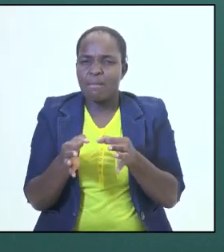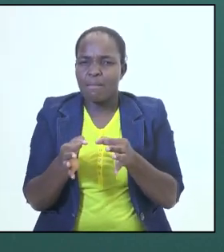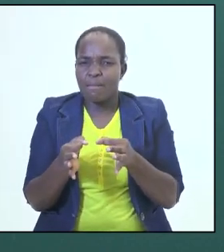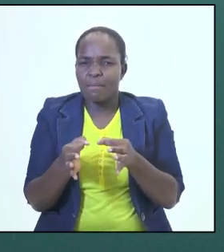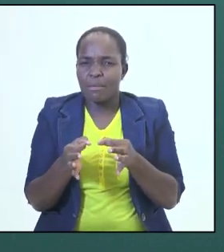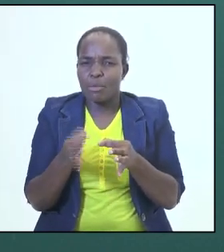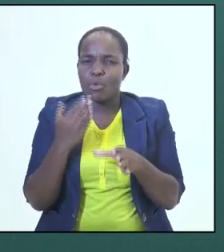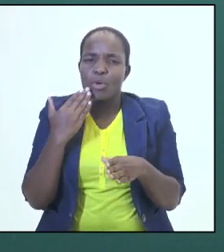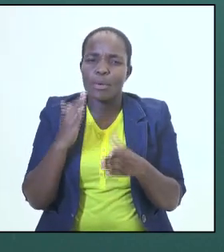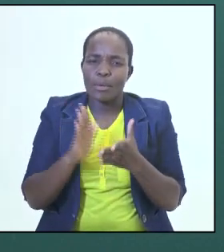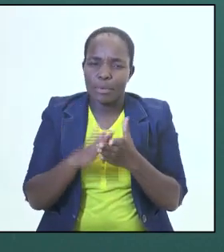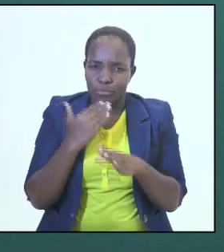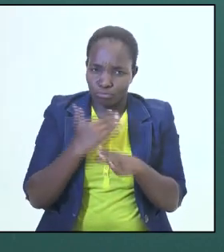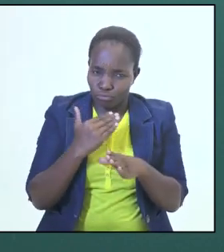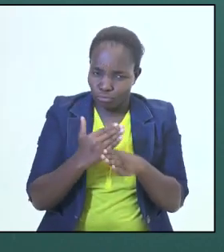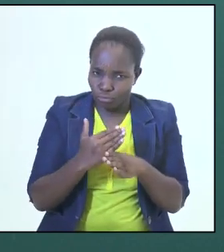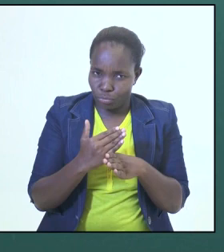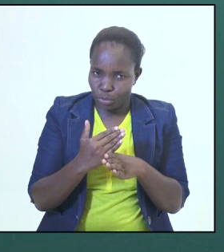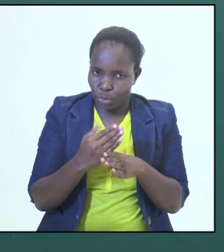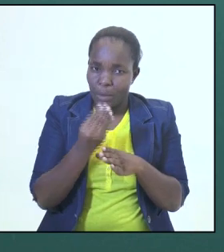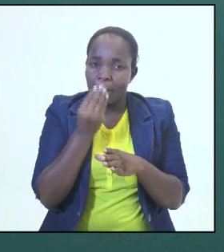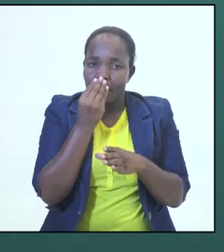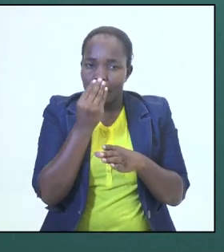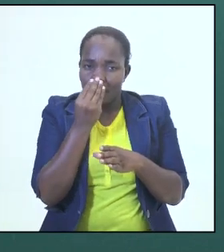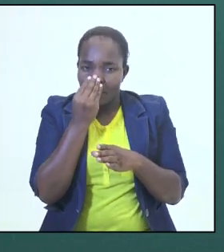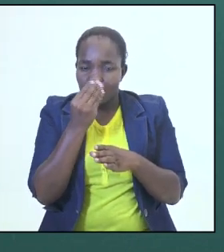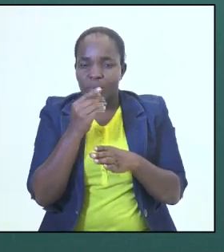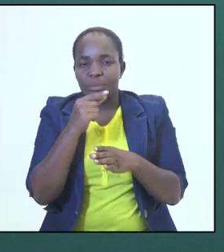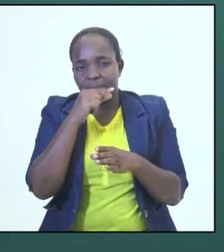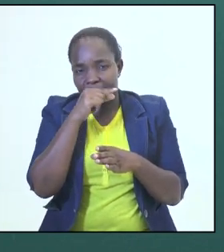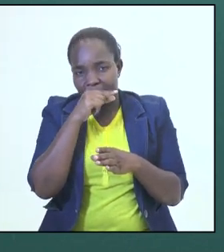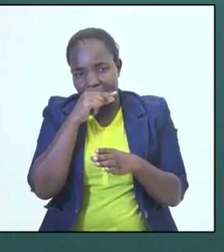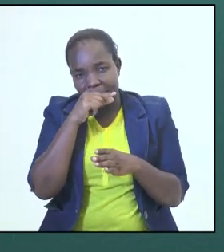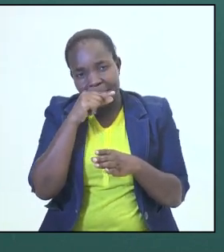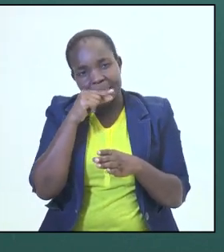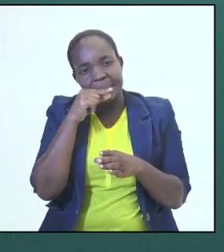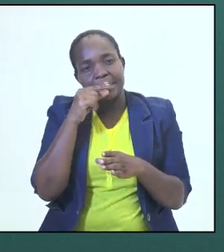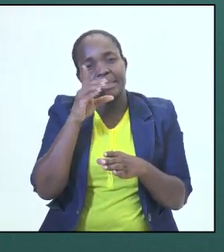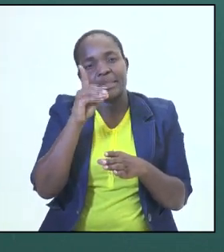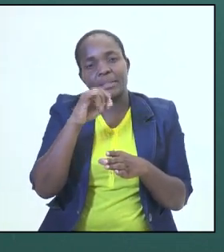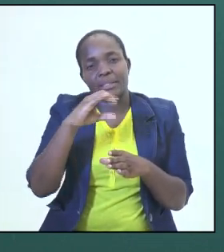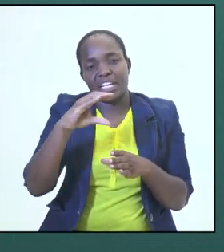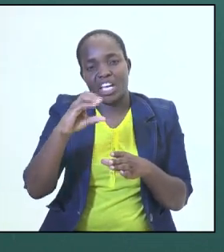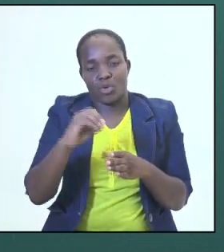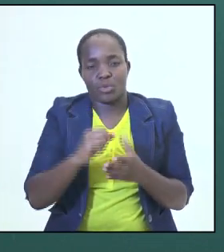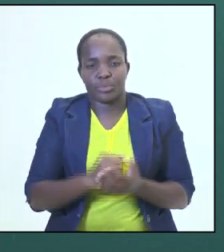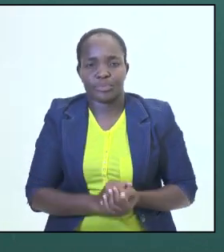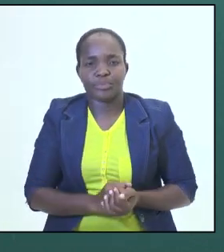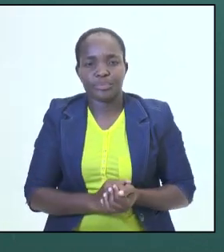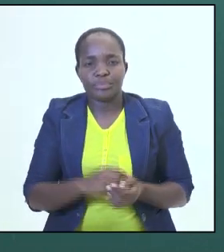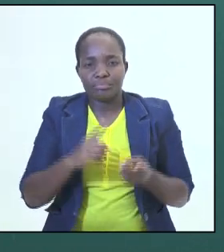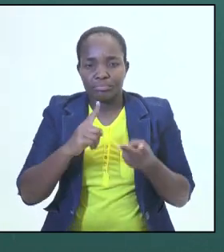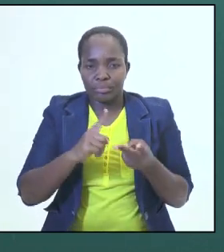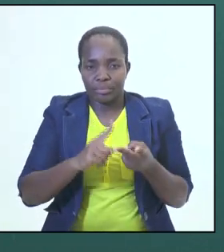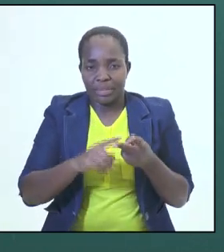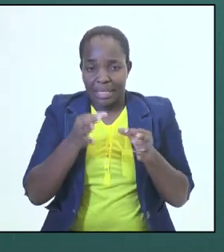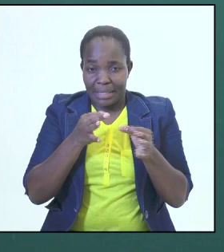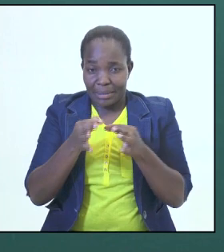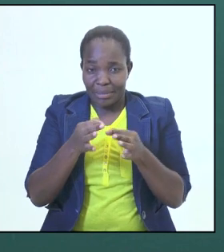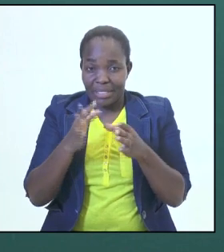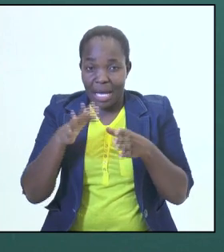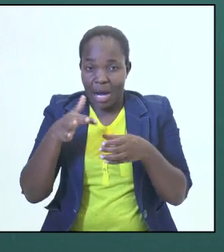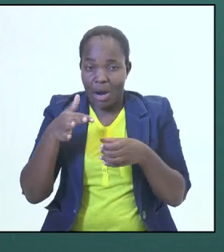and functions of the flower of a named dicotyledonous plant, explain pollination of